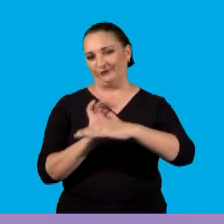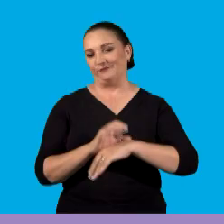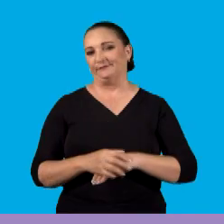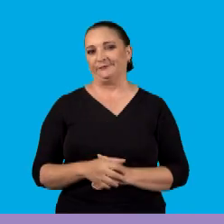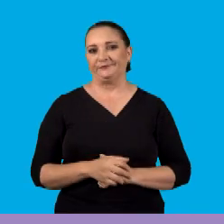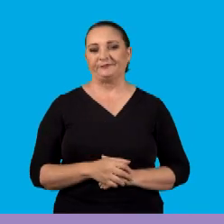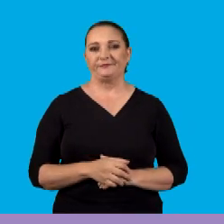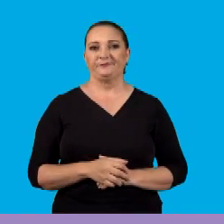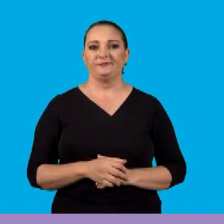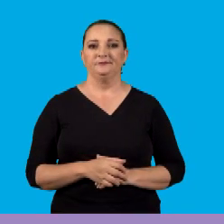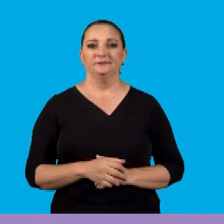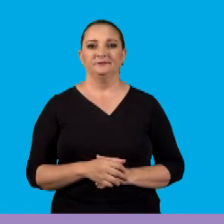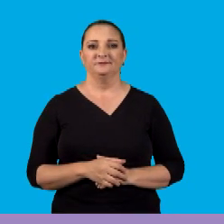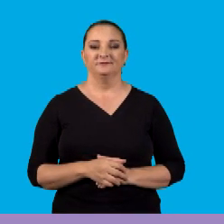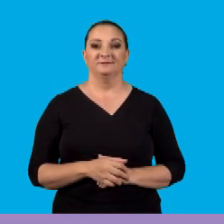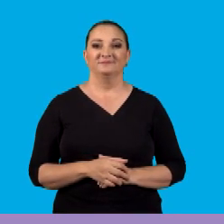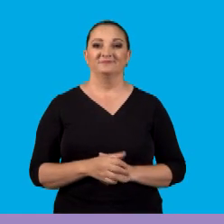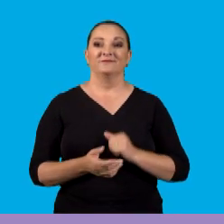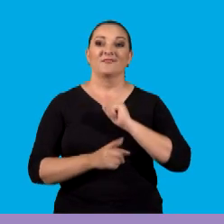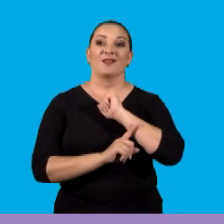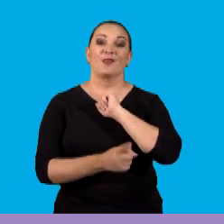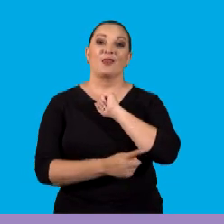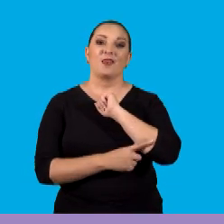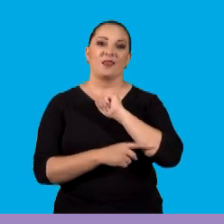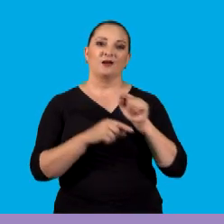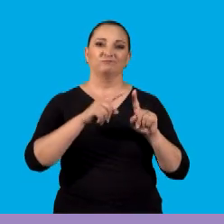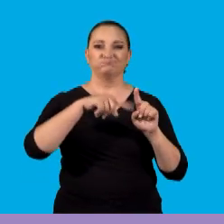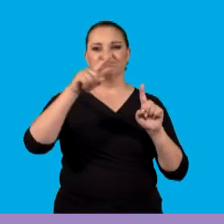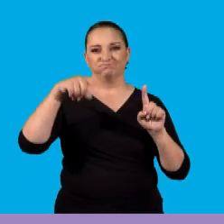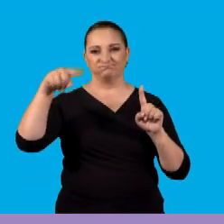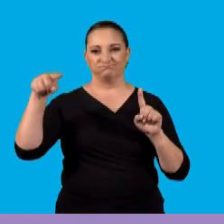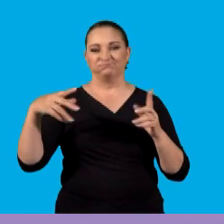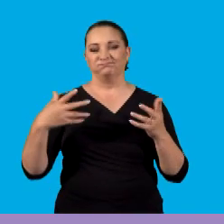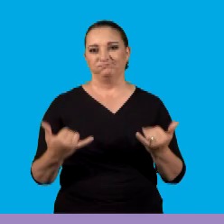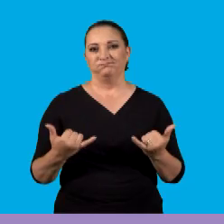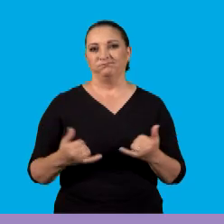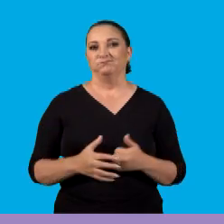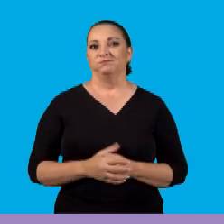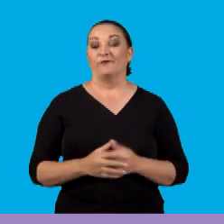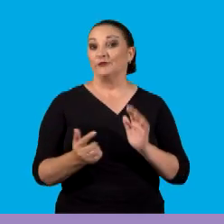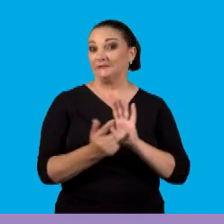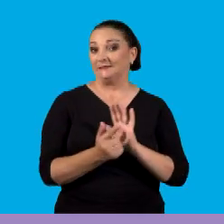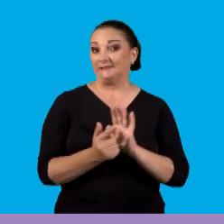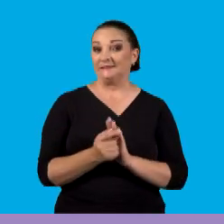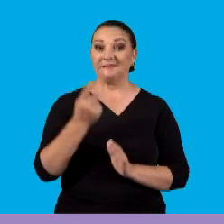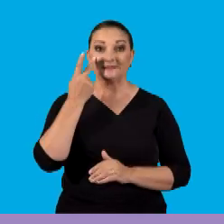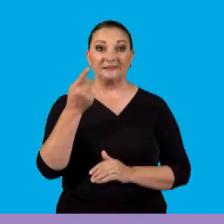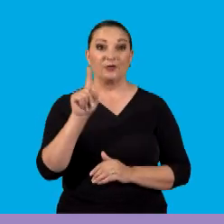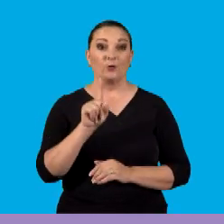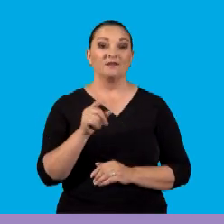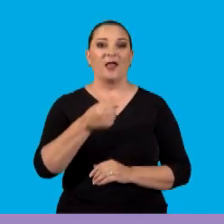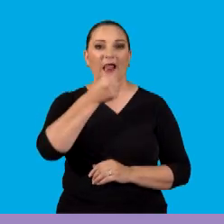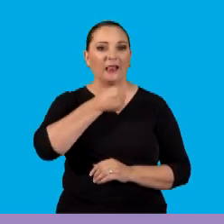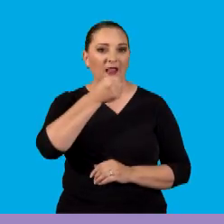as fractions. Let's look at our last graph for our lesson today, and this is